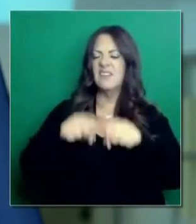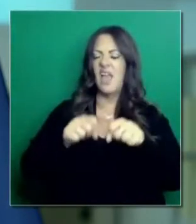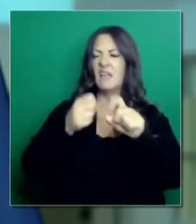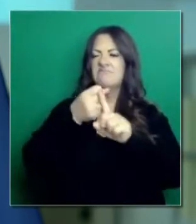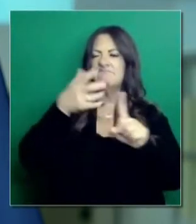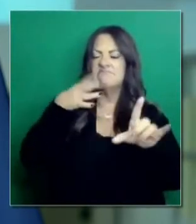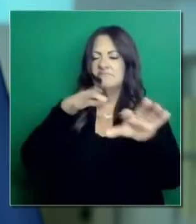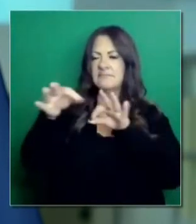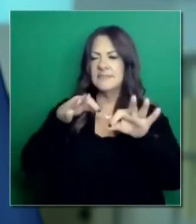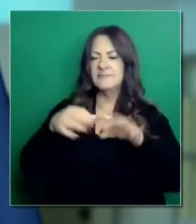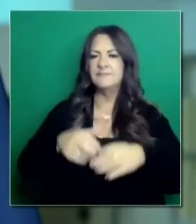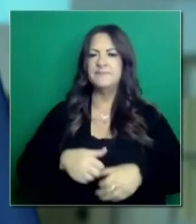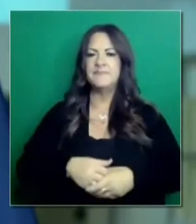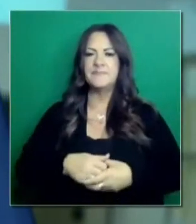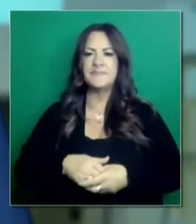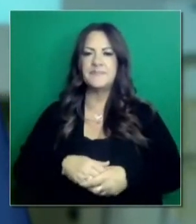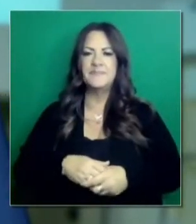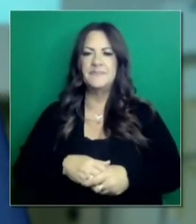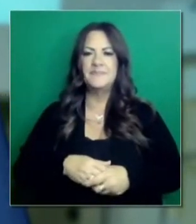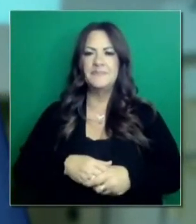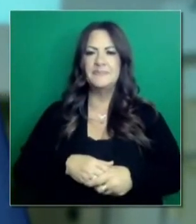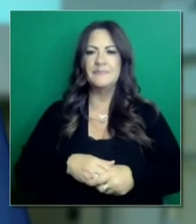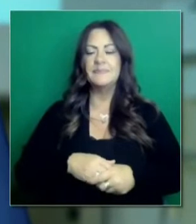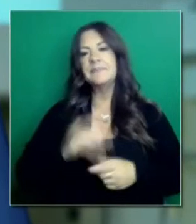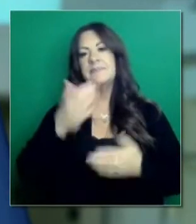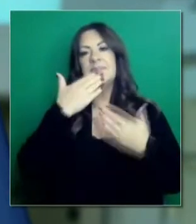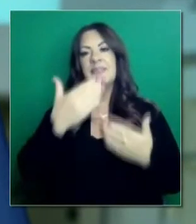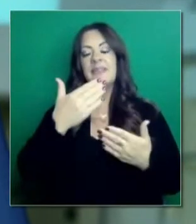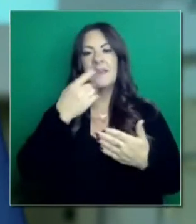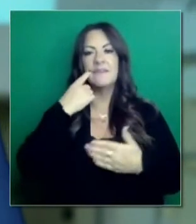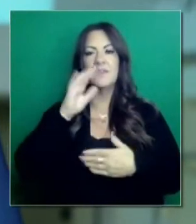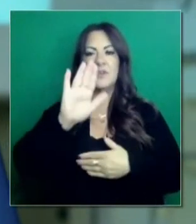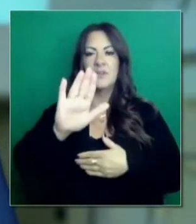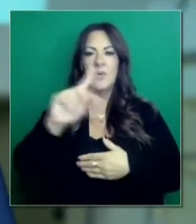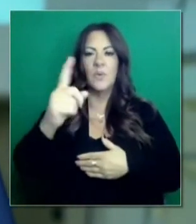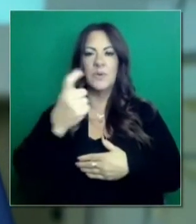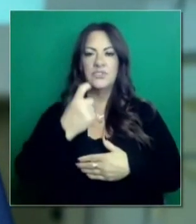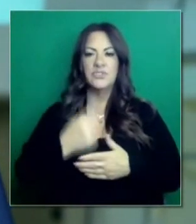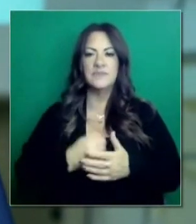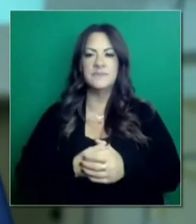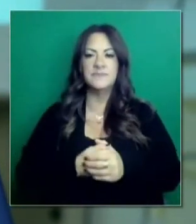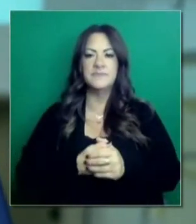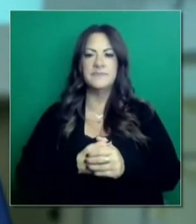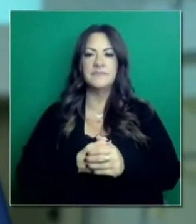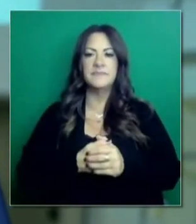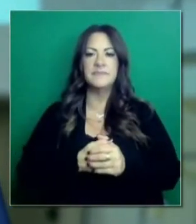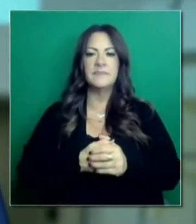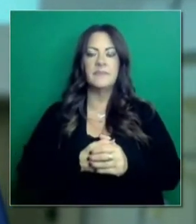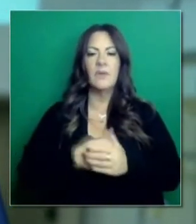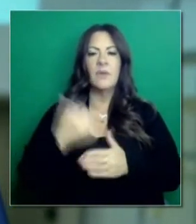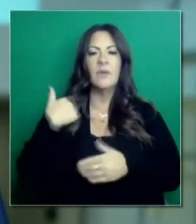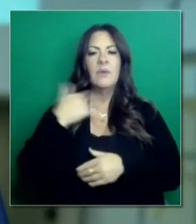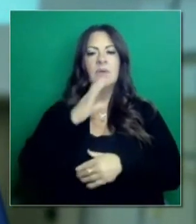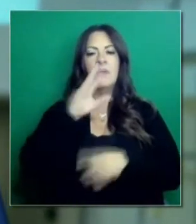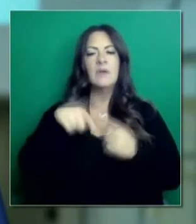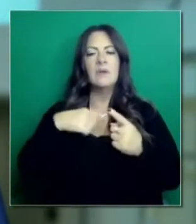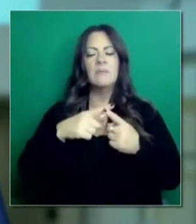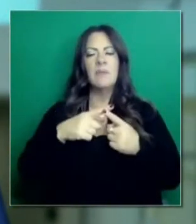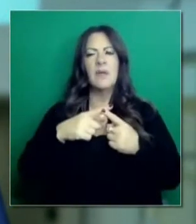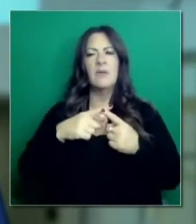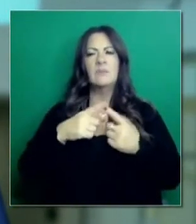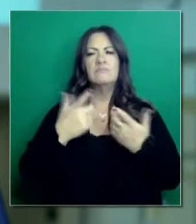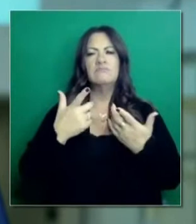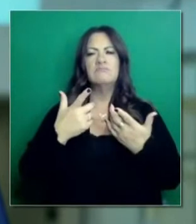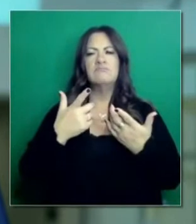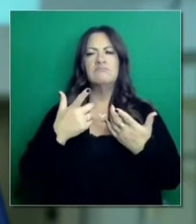Hey, Kathleen, thanks for the question. So when we went into the regional stay-at-home order, we did it with the eye